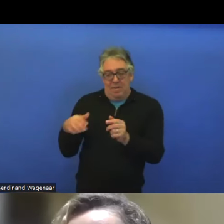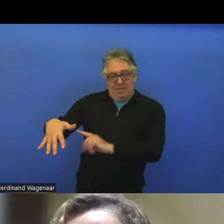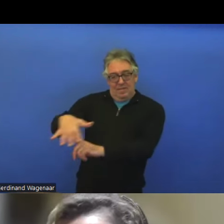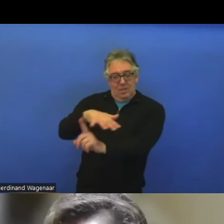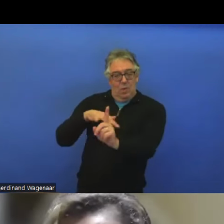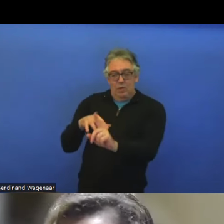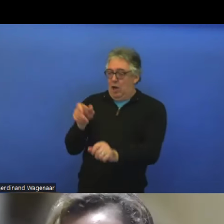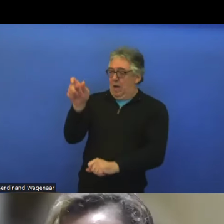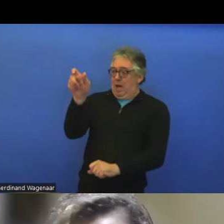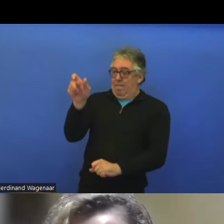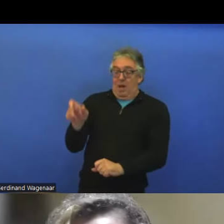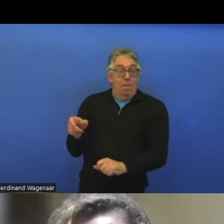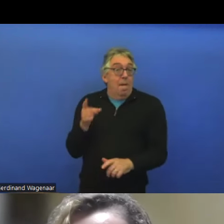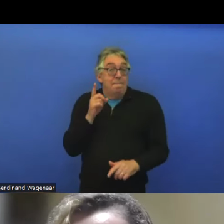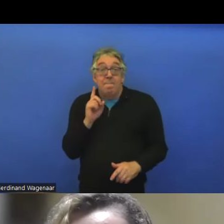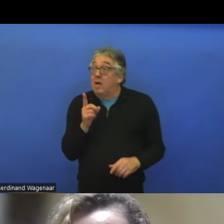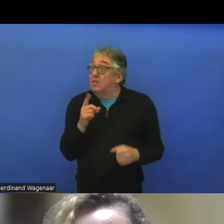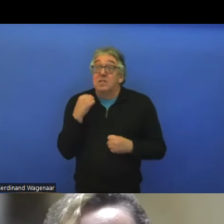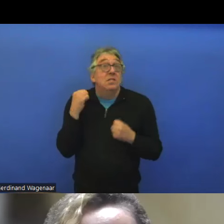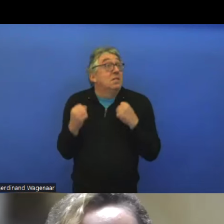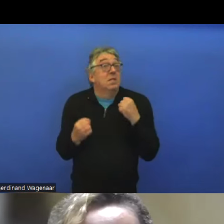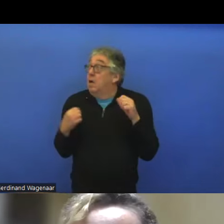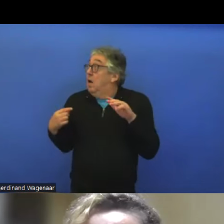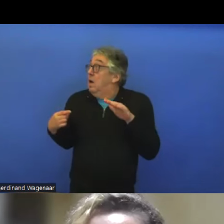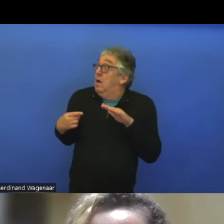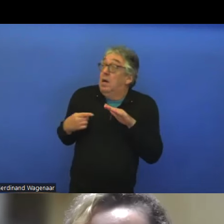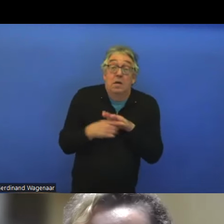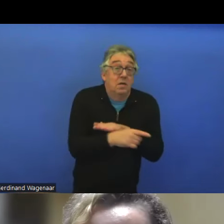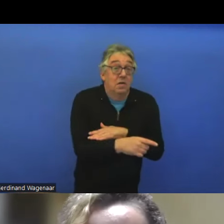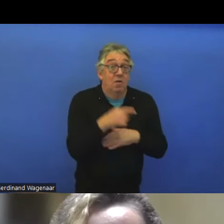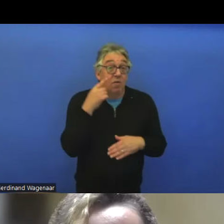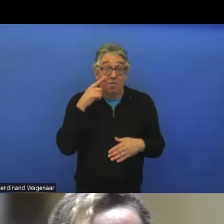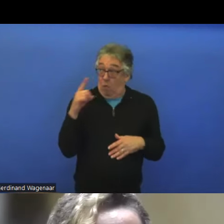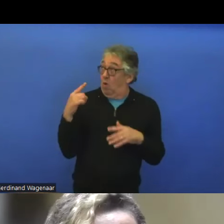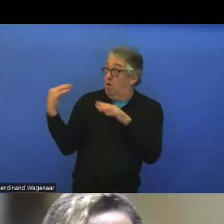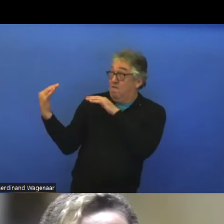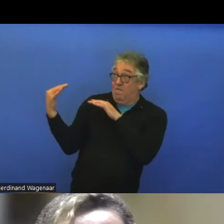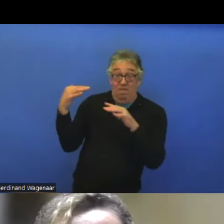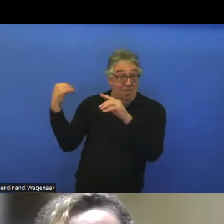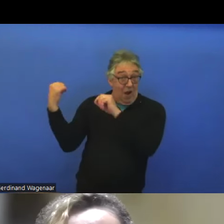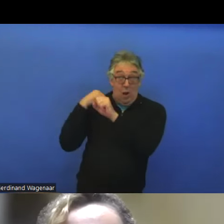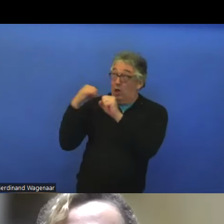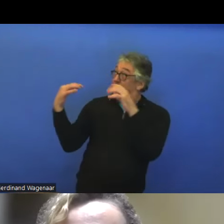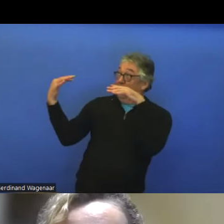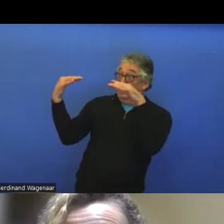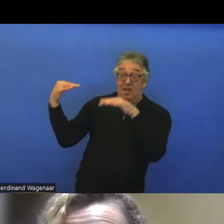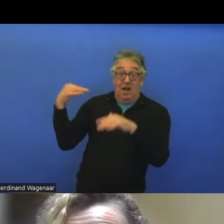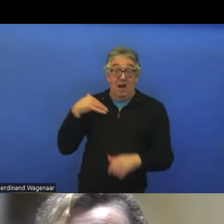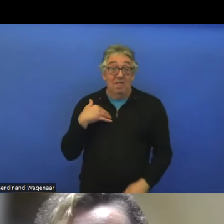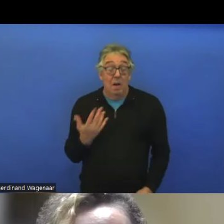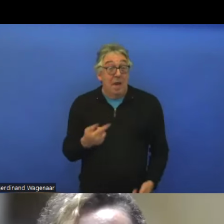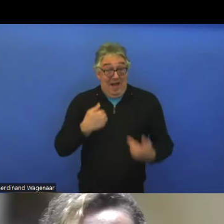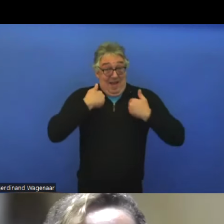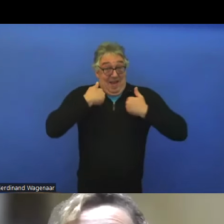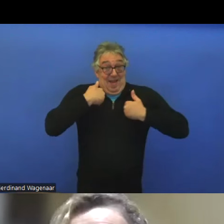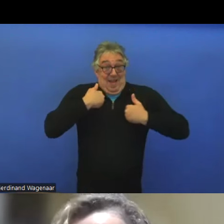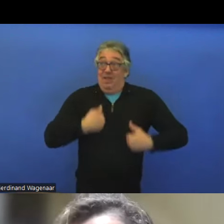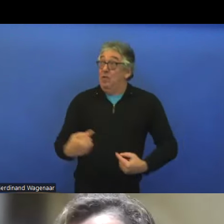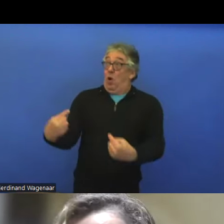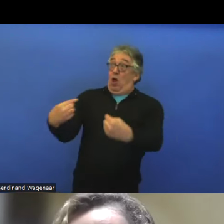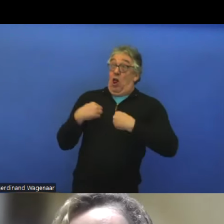just flee very broadly general form of violence. They would not necessarily demonstrate that they're at risk of being individually targeted,